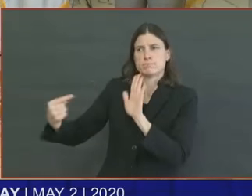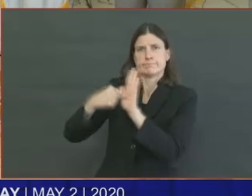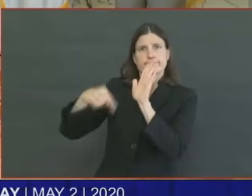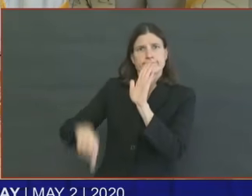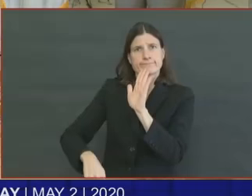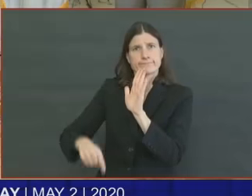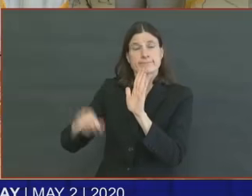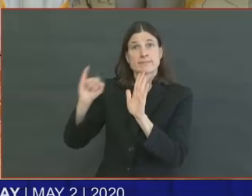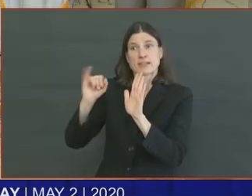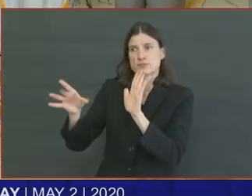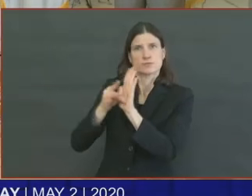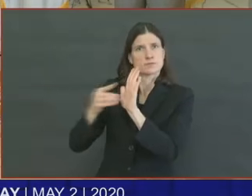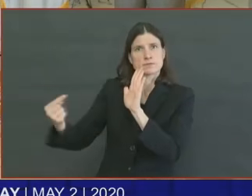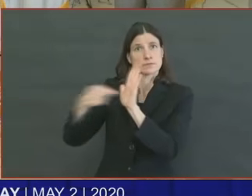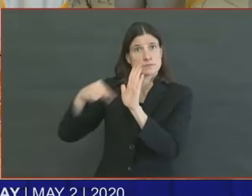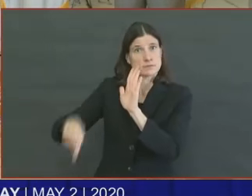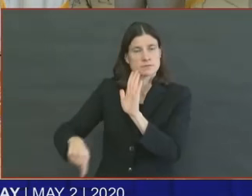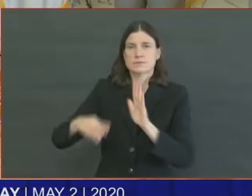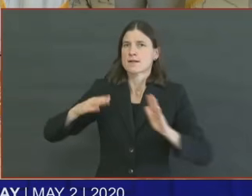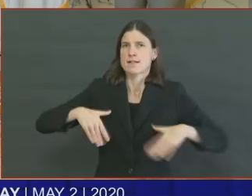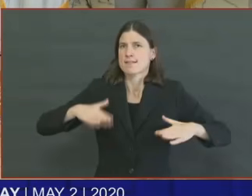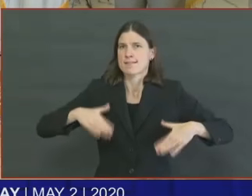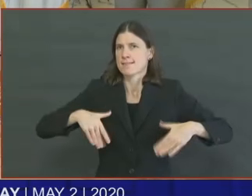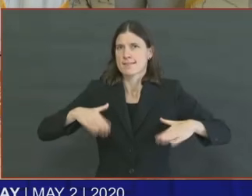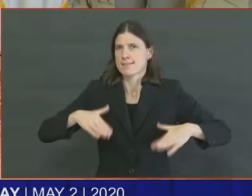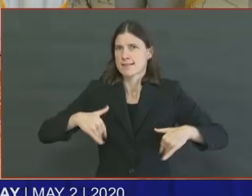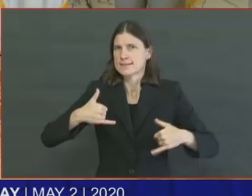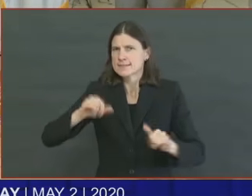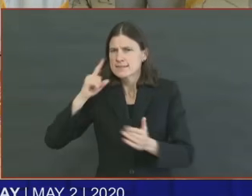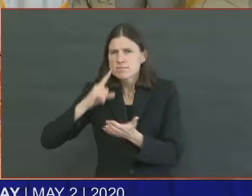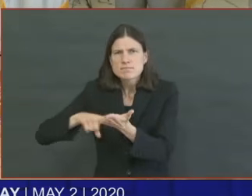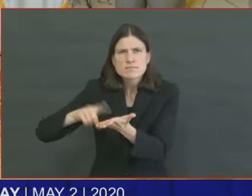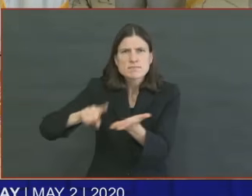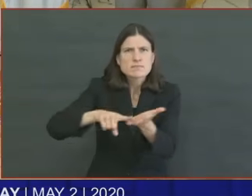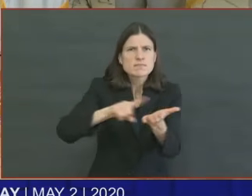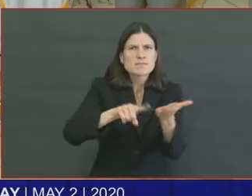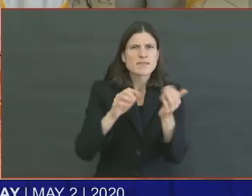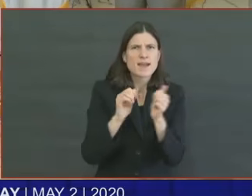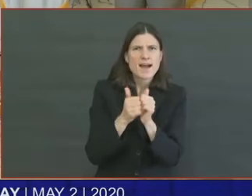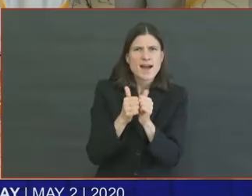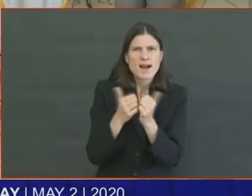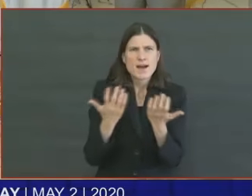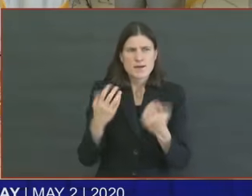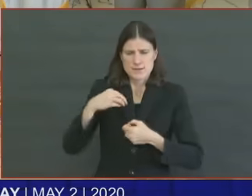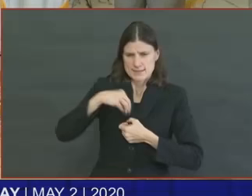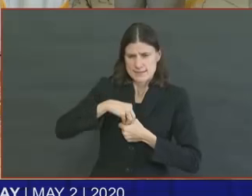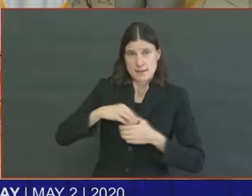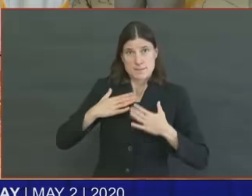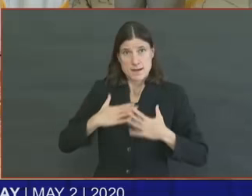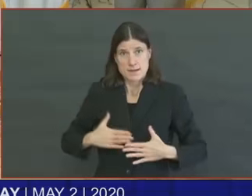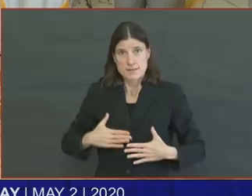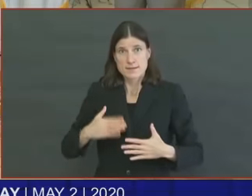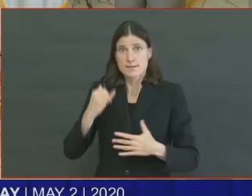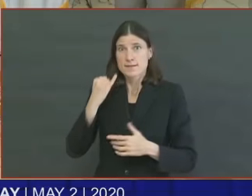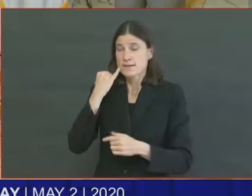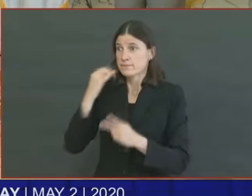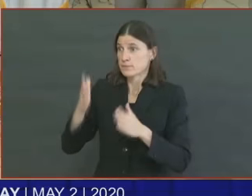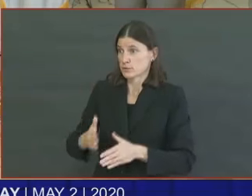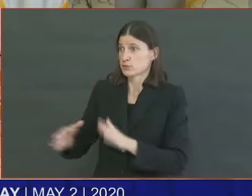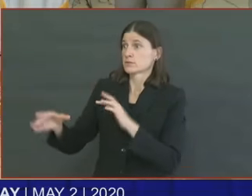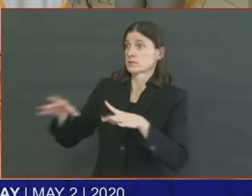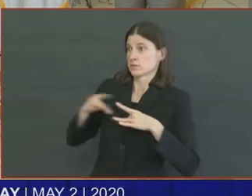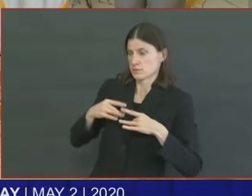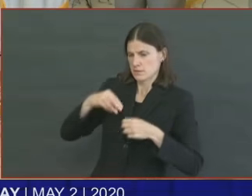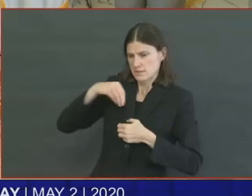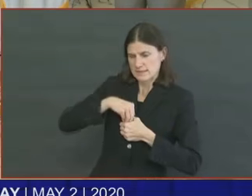assessed so that we can learn about antibodies, what the tests can tell, what actually happens